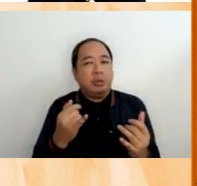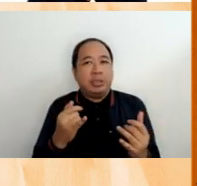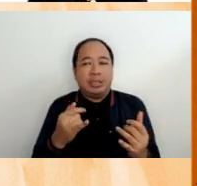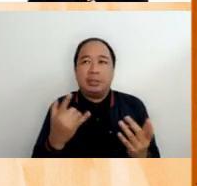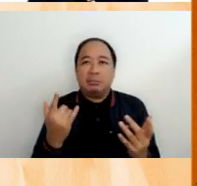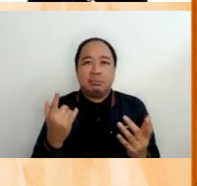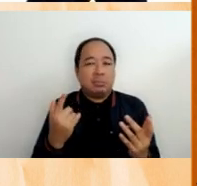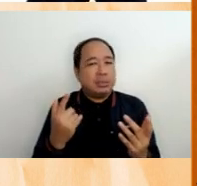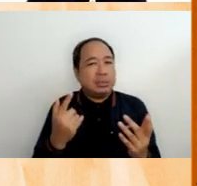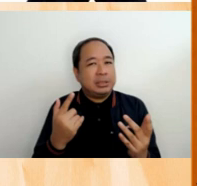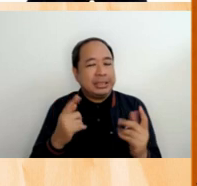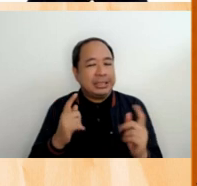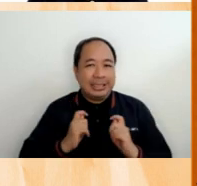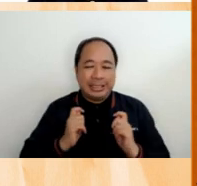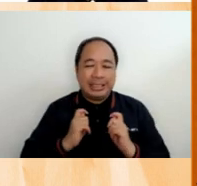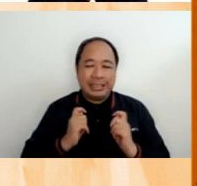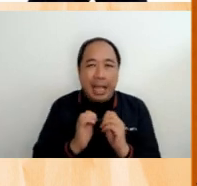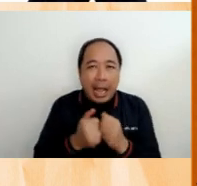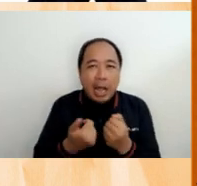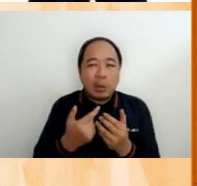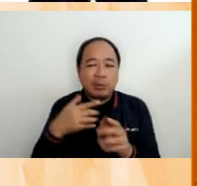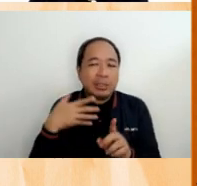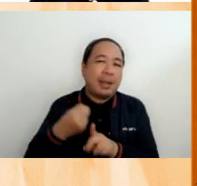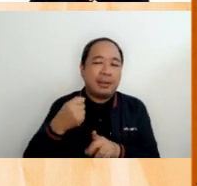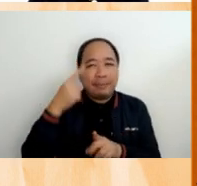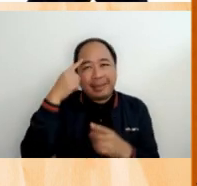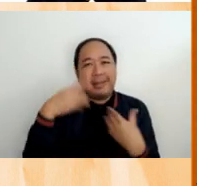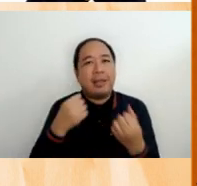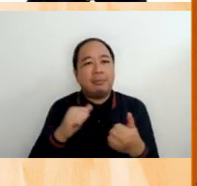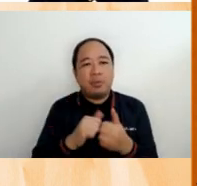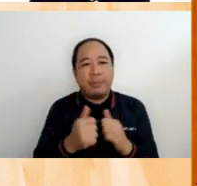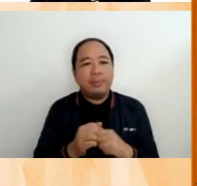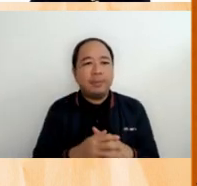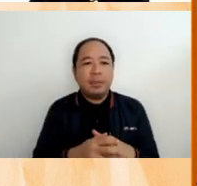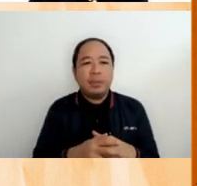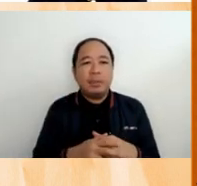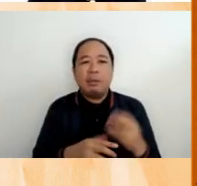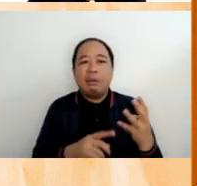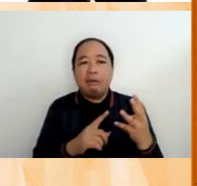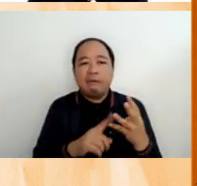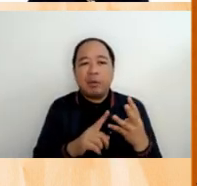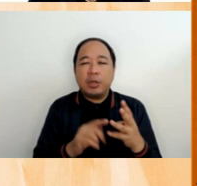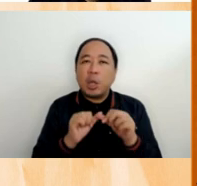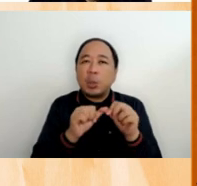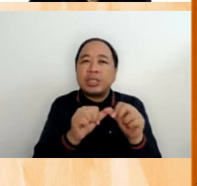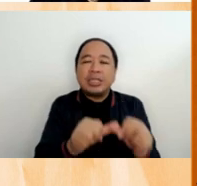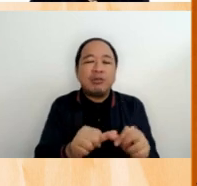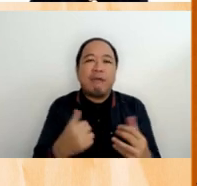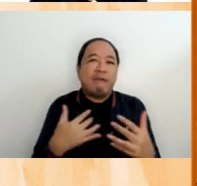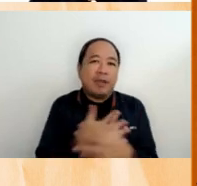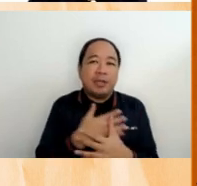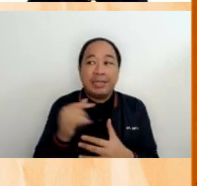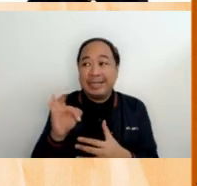for our teens. Financial instability in the family, not being able to have nutritious food on